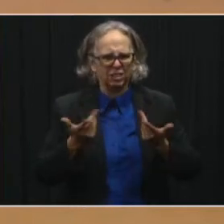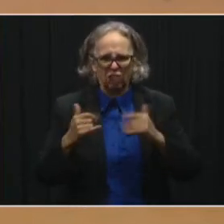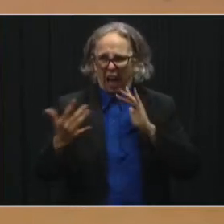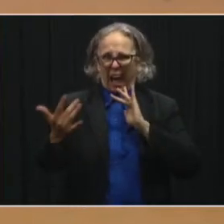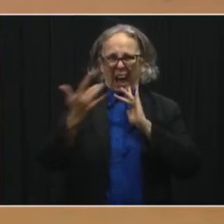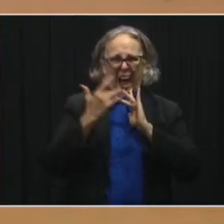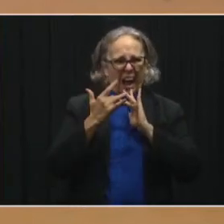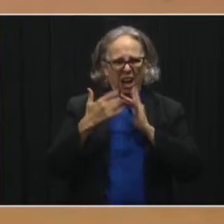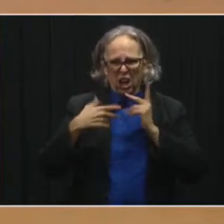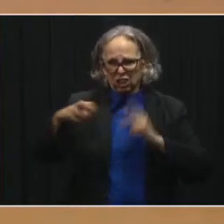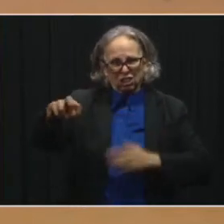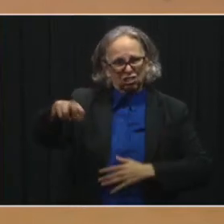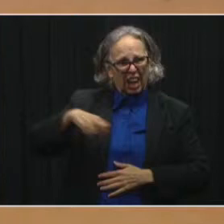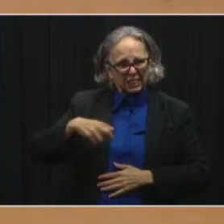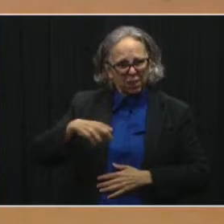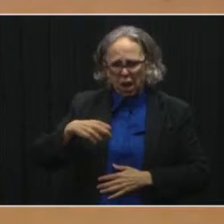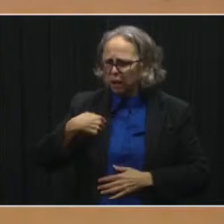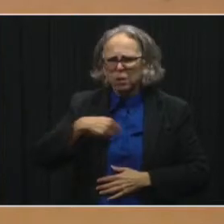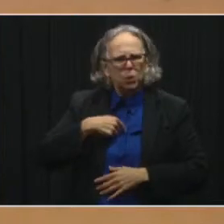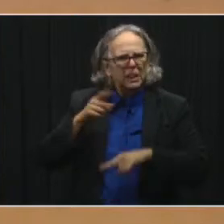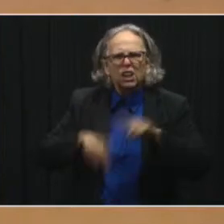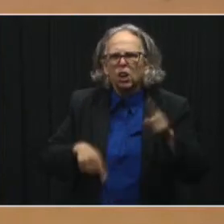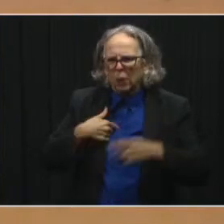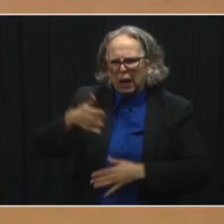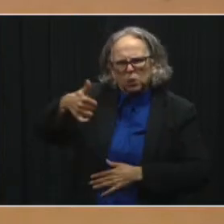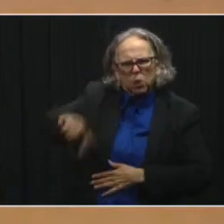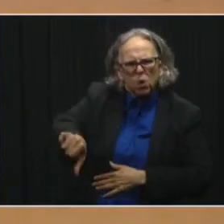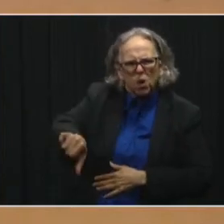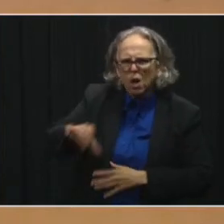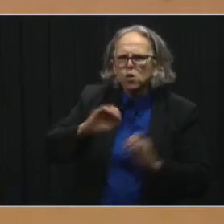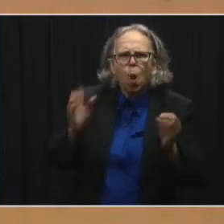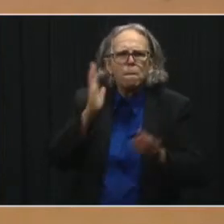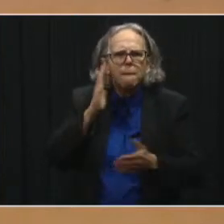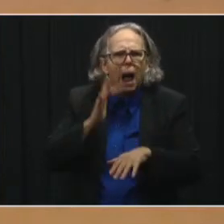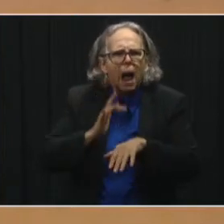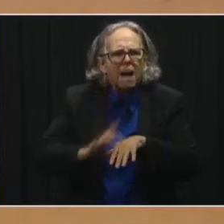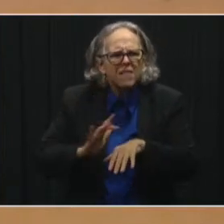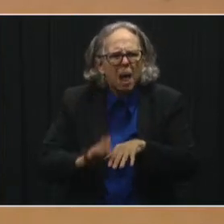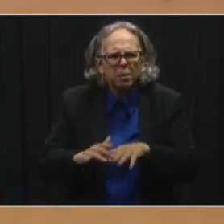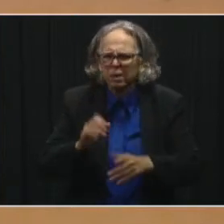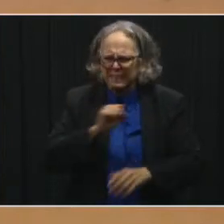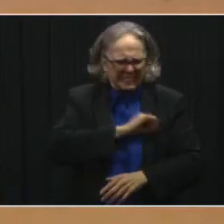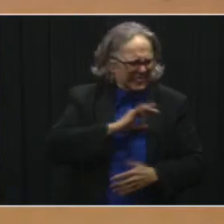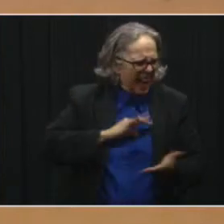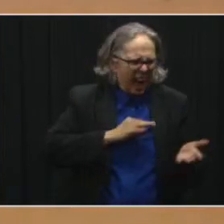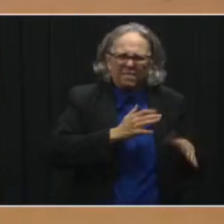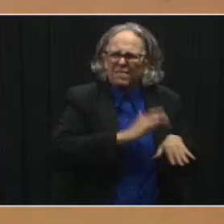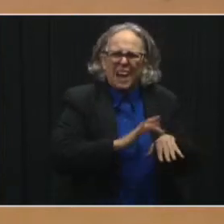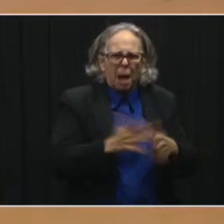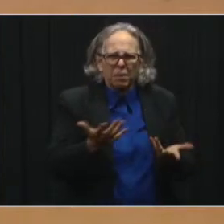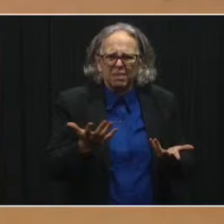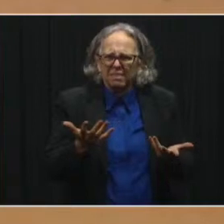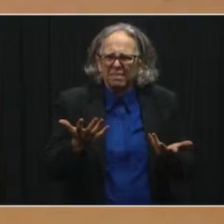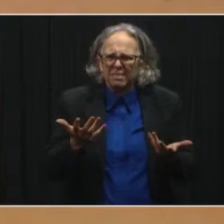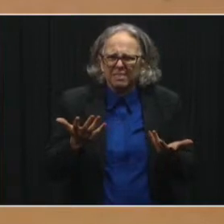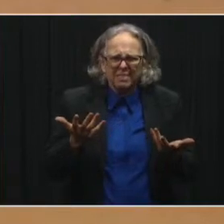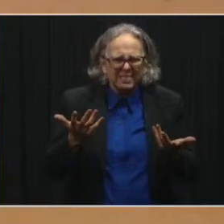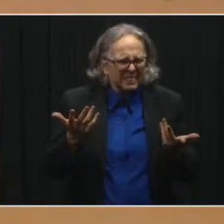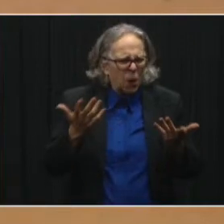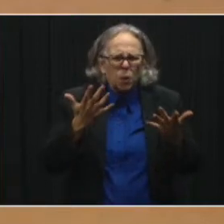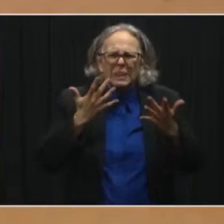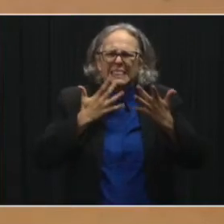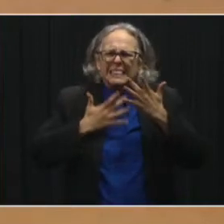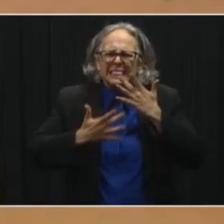them when we don't have the beds because we don't have the staffing that we need to take care of